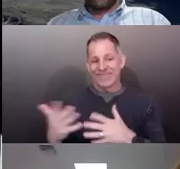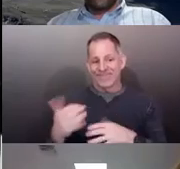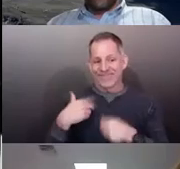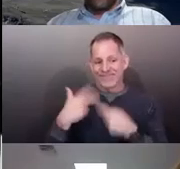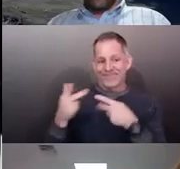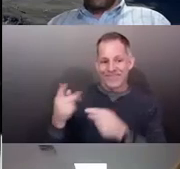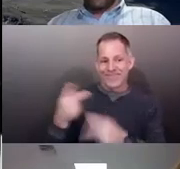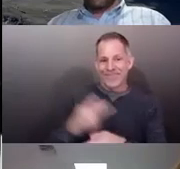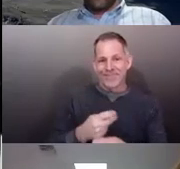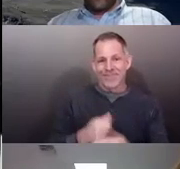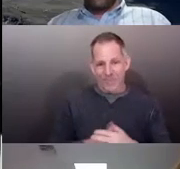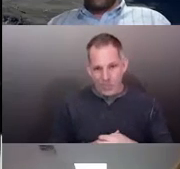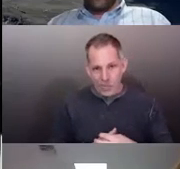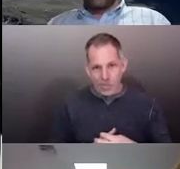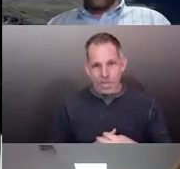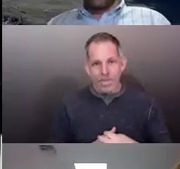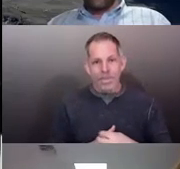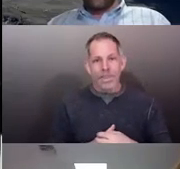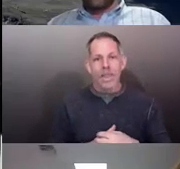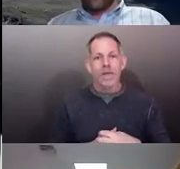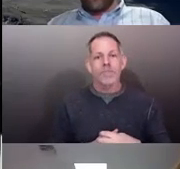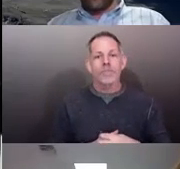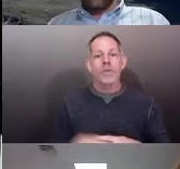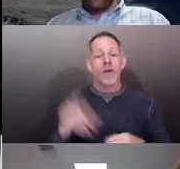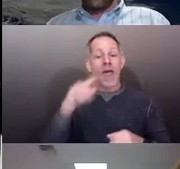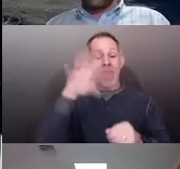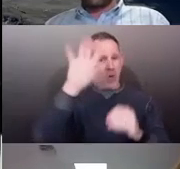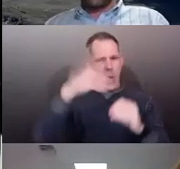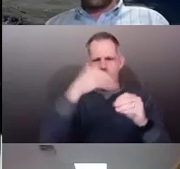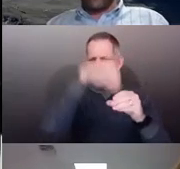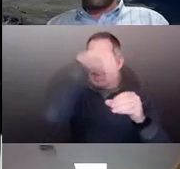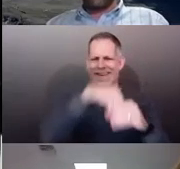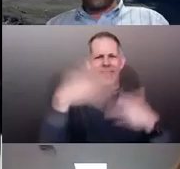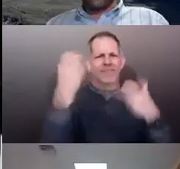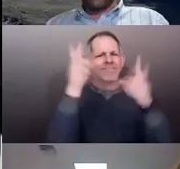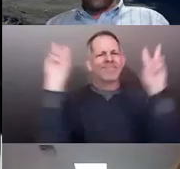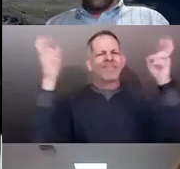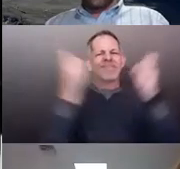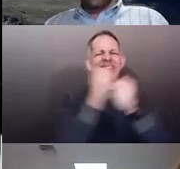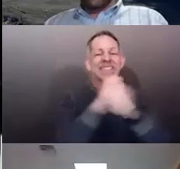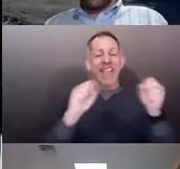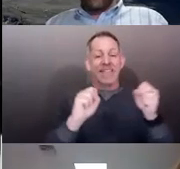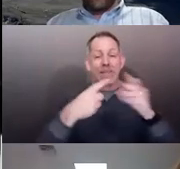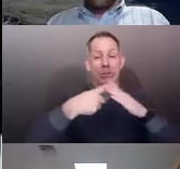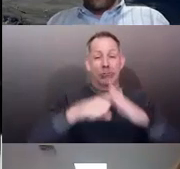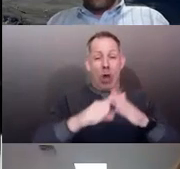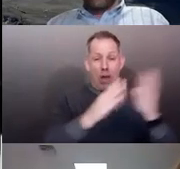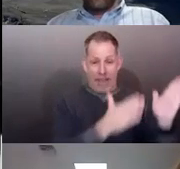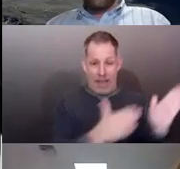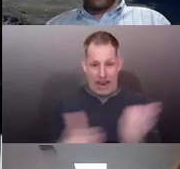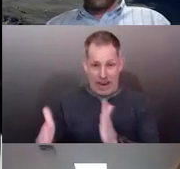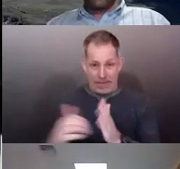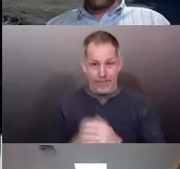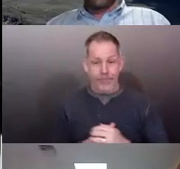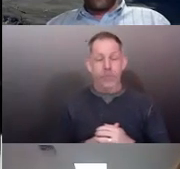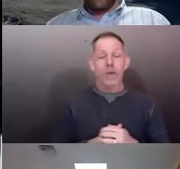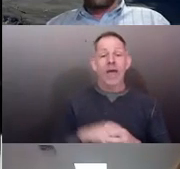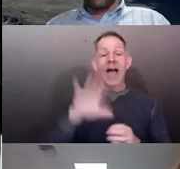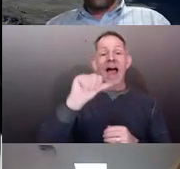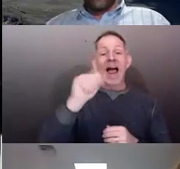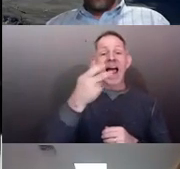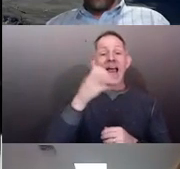plan. We initially set up at the Angel of the Winds, and that's the photo you see on the top right. We're currently out at the Evergreen State